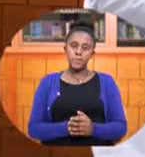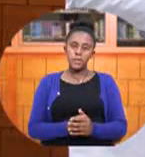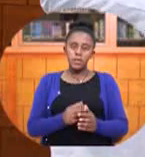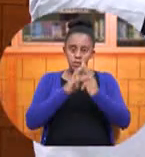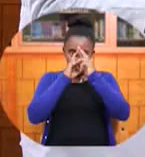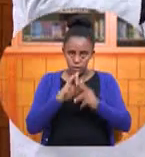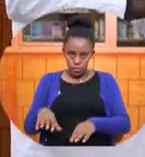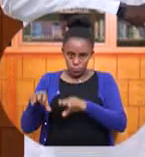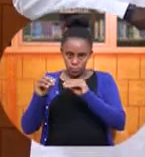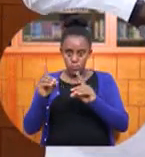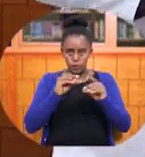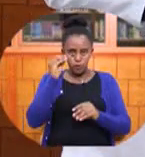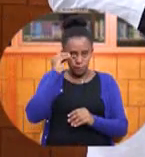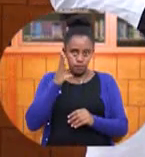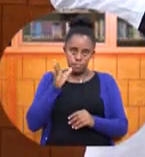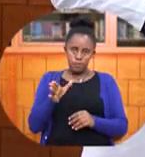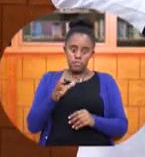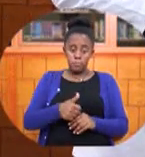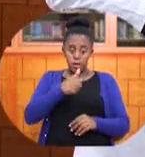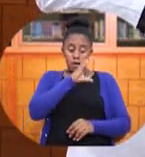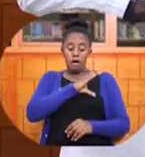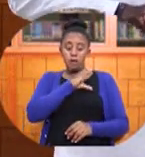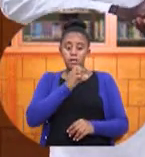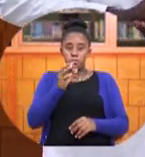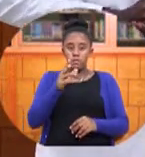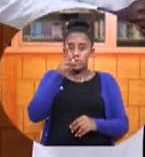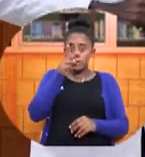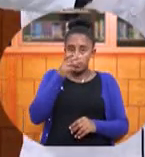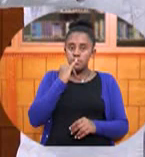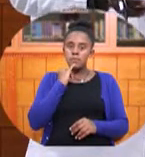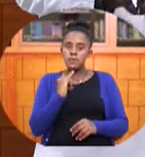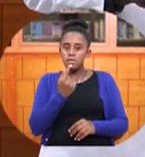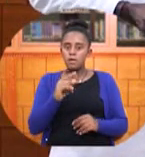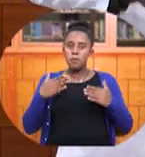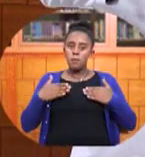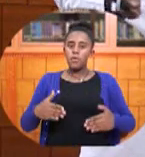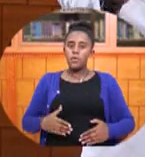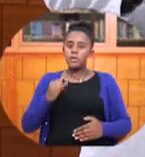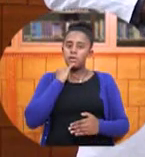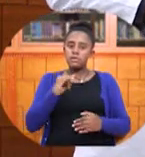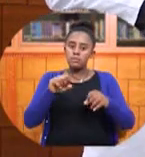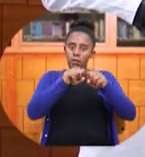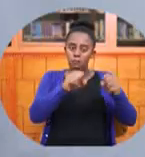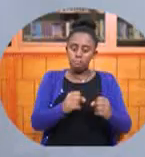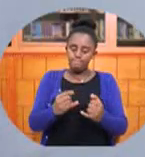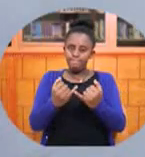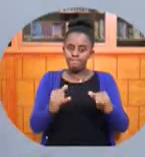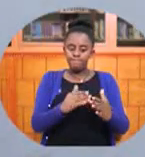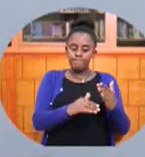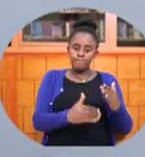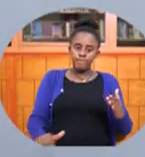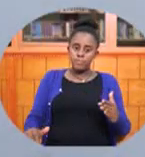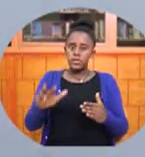Dear students, don't forget, the main characteristic of the insect is their body is cut into sections. Their body